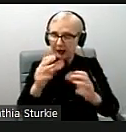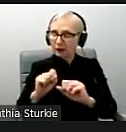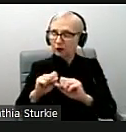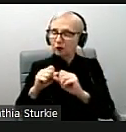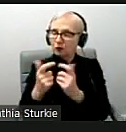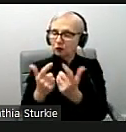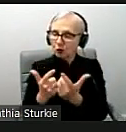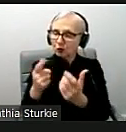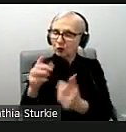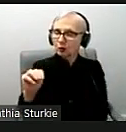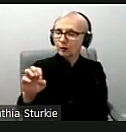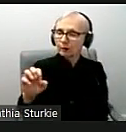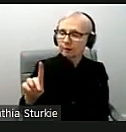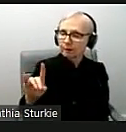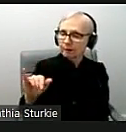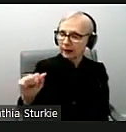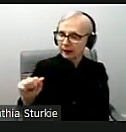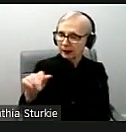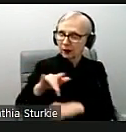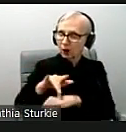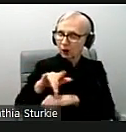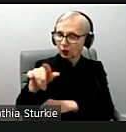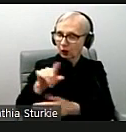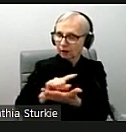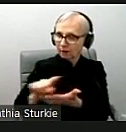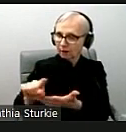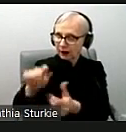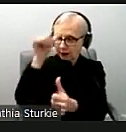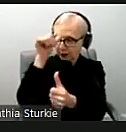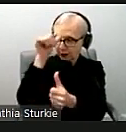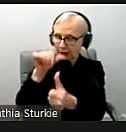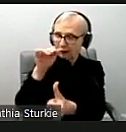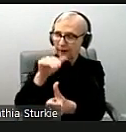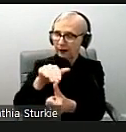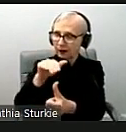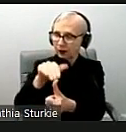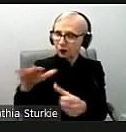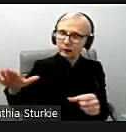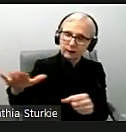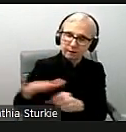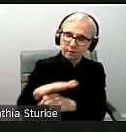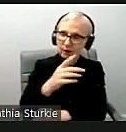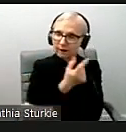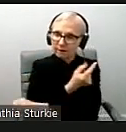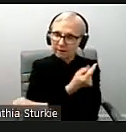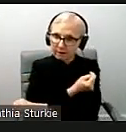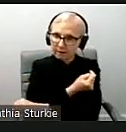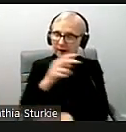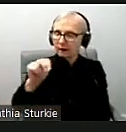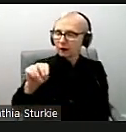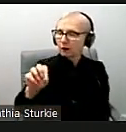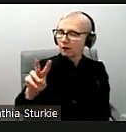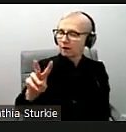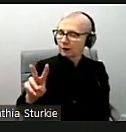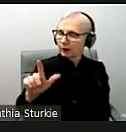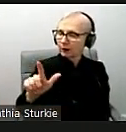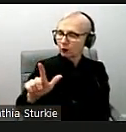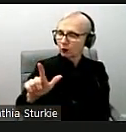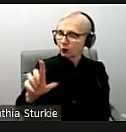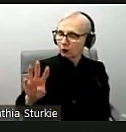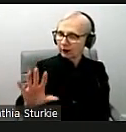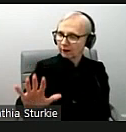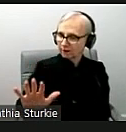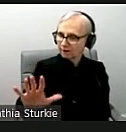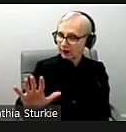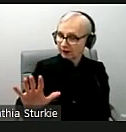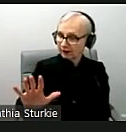media earlier this week, but a reminder for those who want to be fully vaccinated by November 25th, actually need to get your